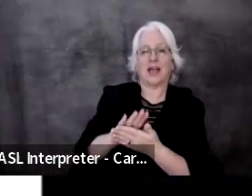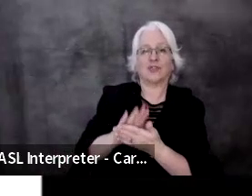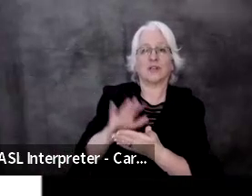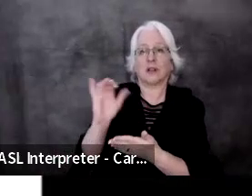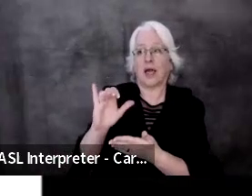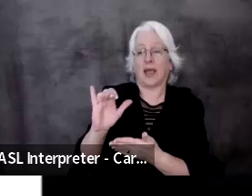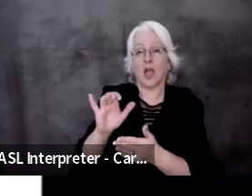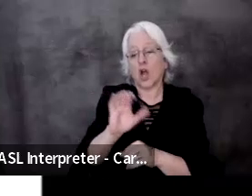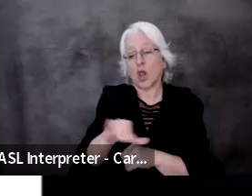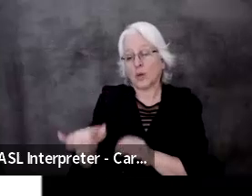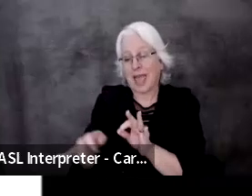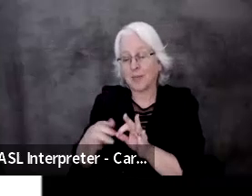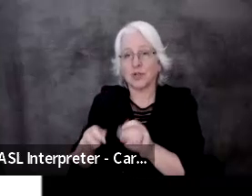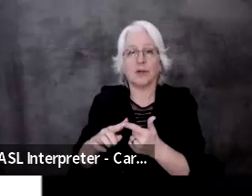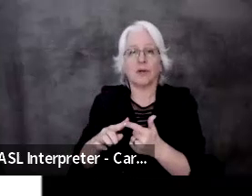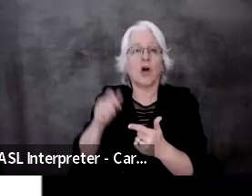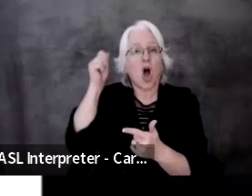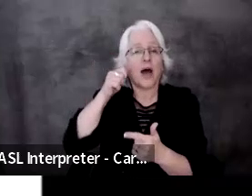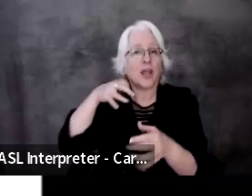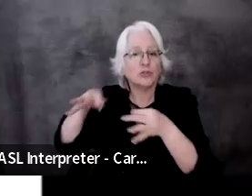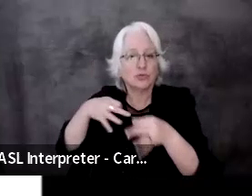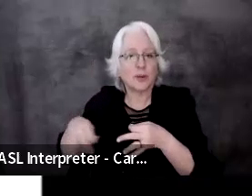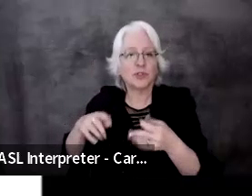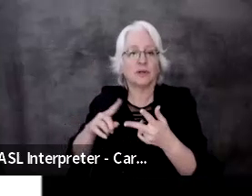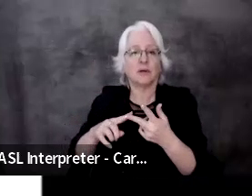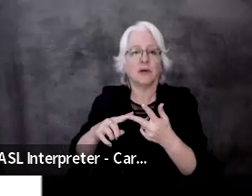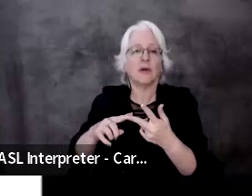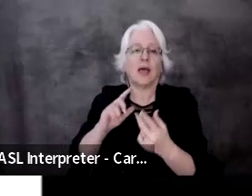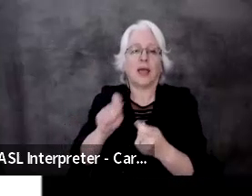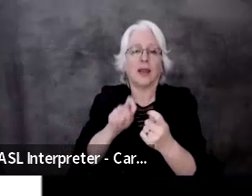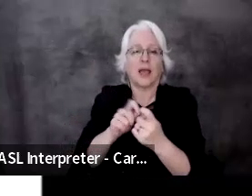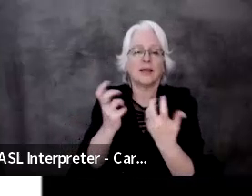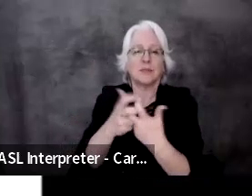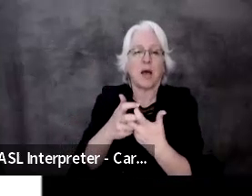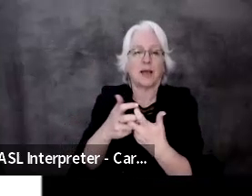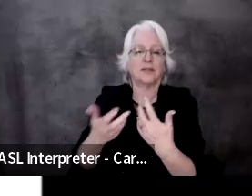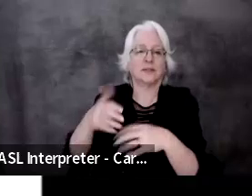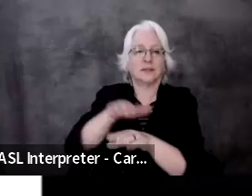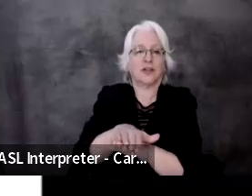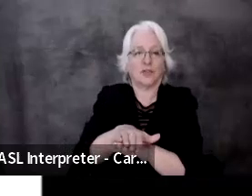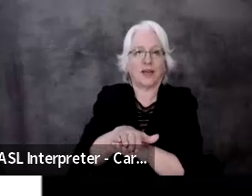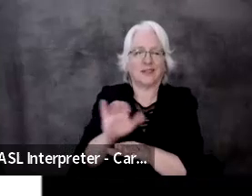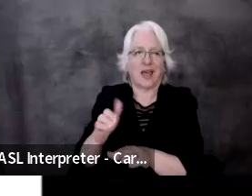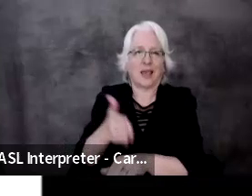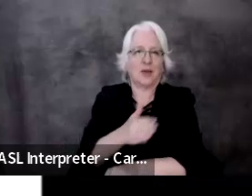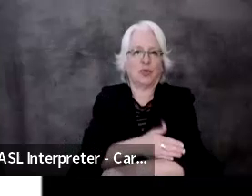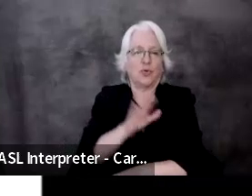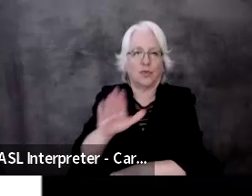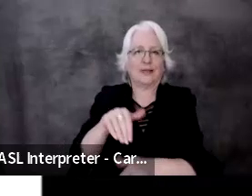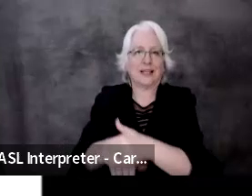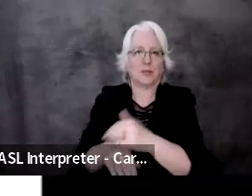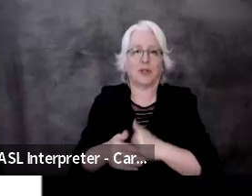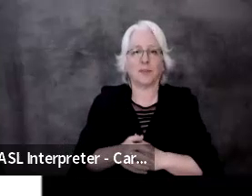captioning, audio description, and customized interface to improve, again, accessibility. Even